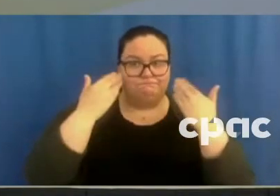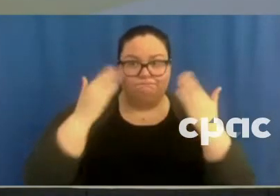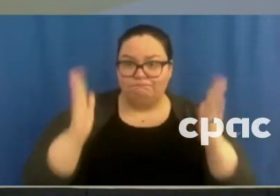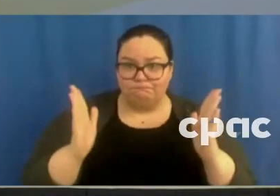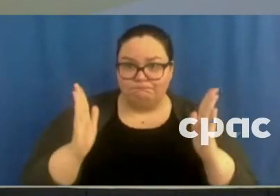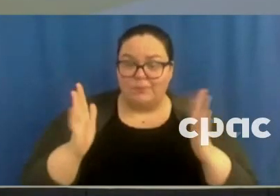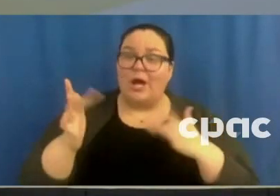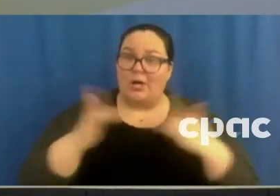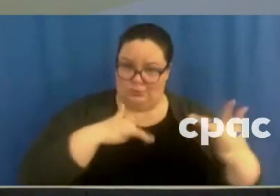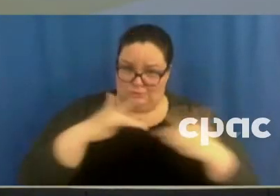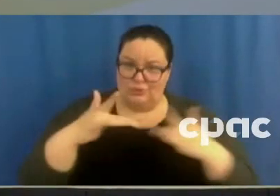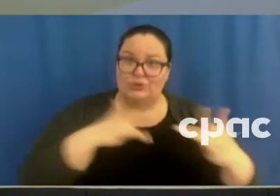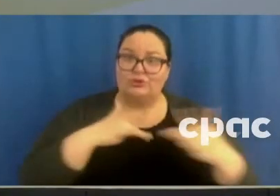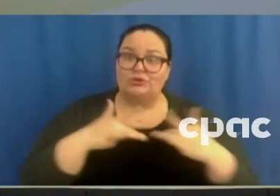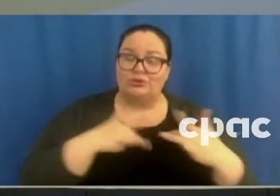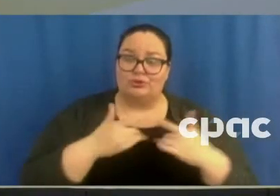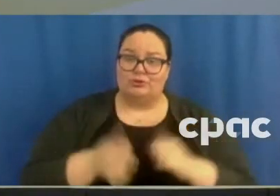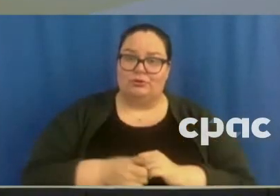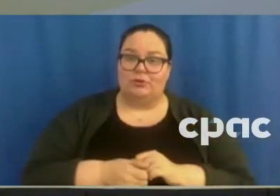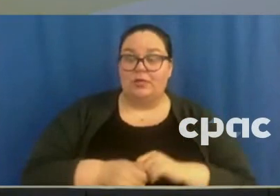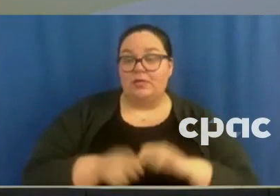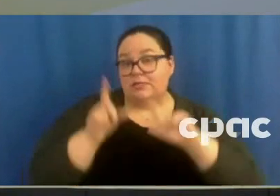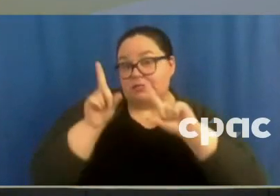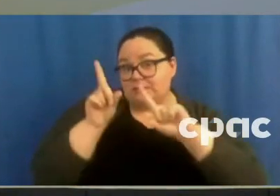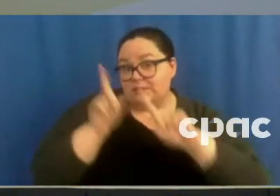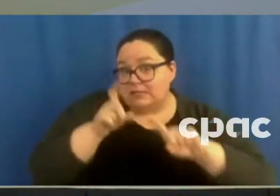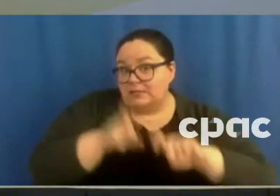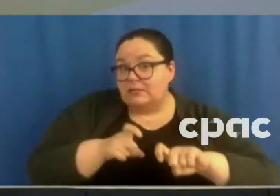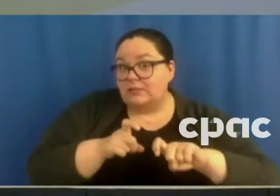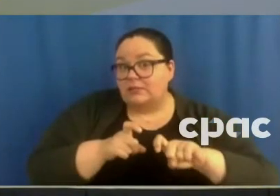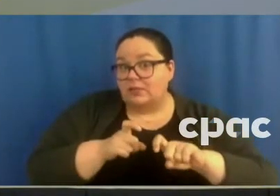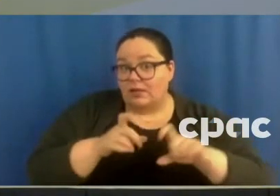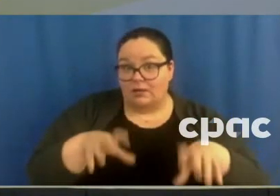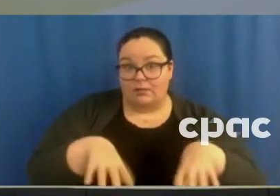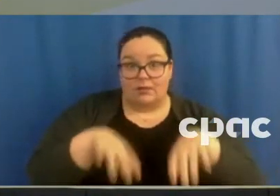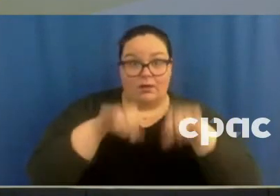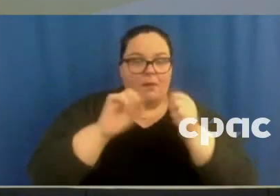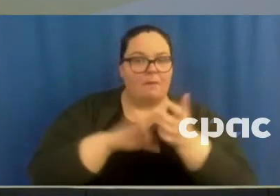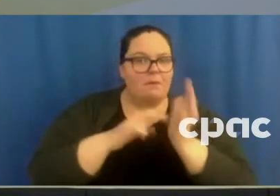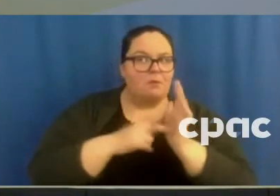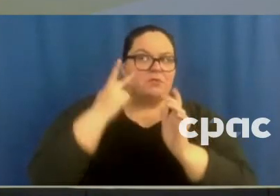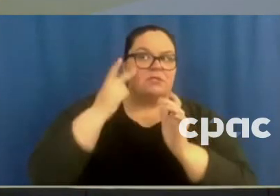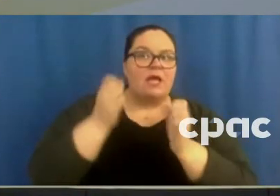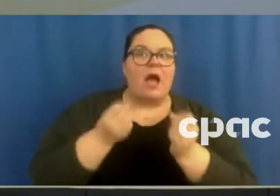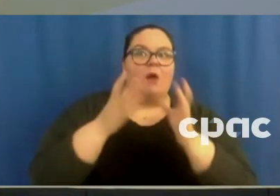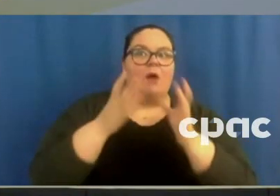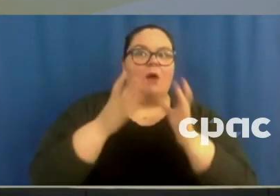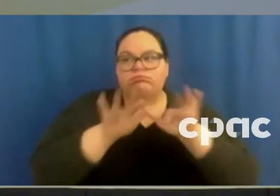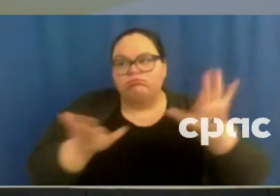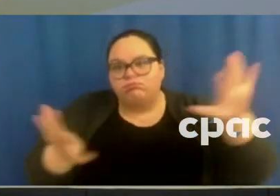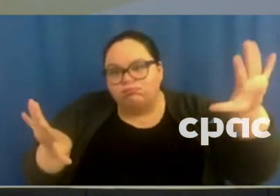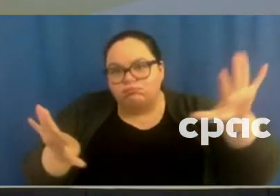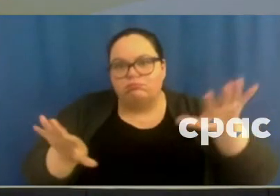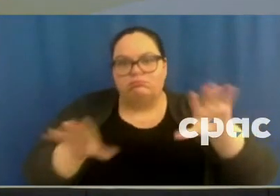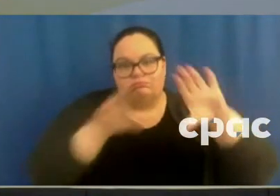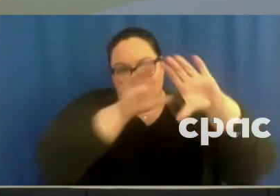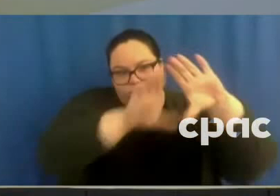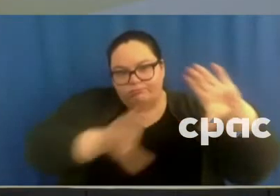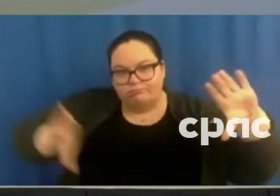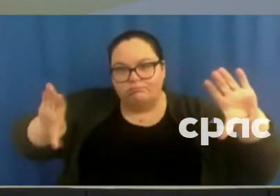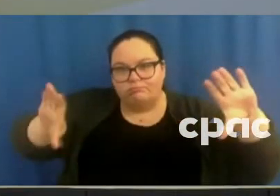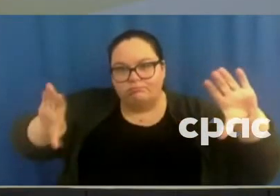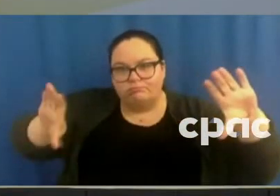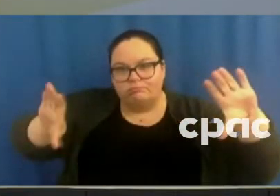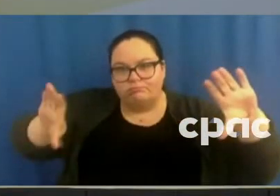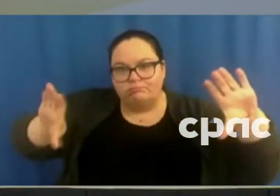Testing is the key to identifying how much COVID-19 is circulating in our province. Testing of people with and without symptoms will tell